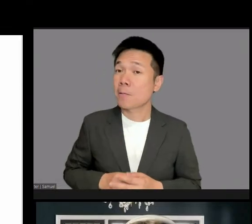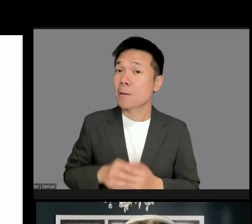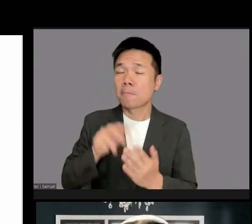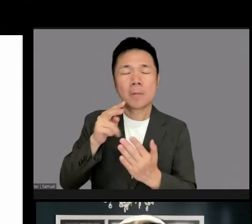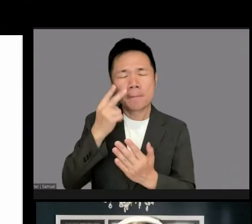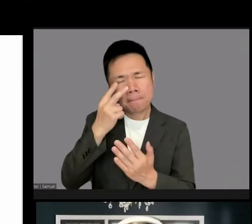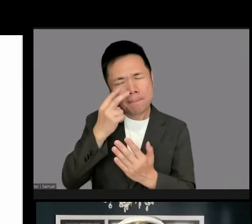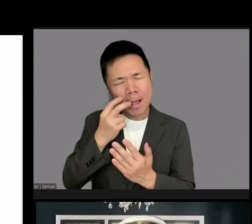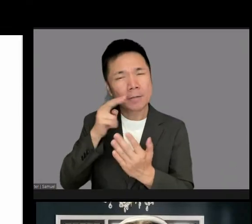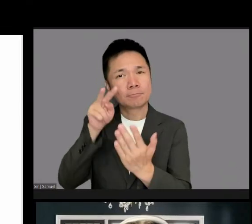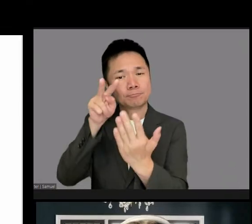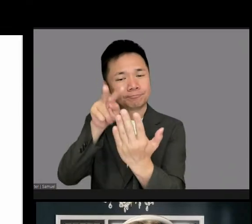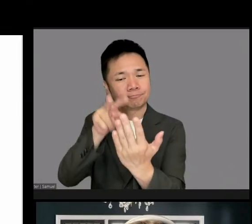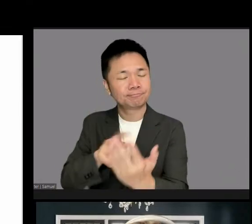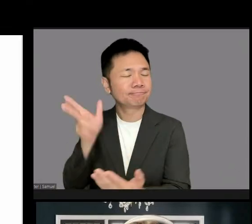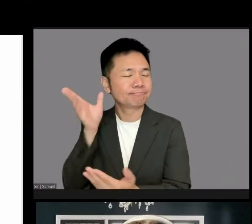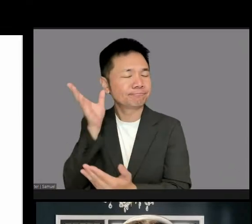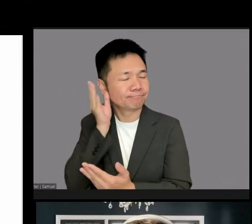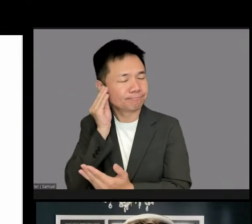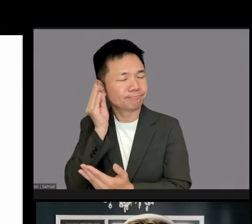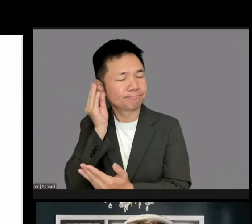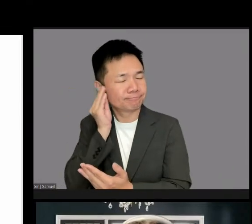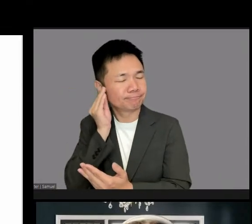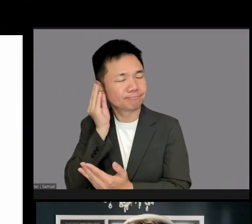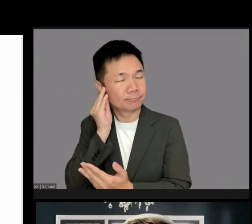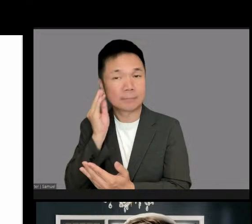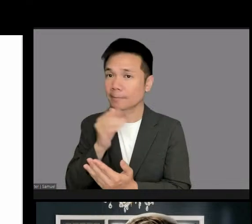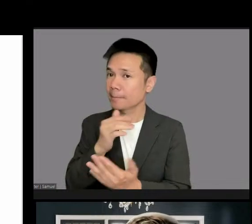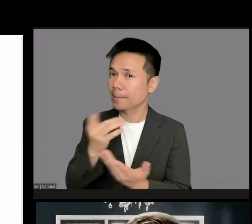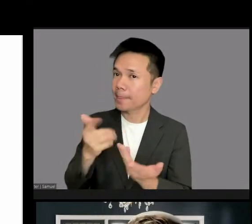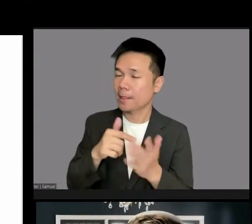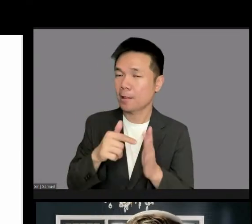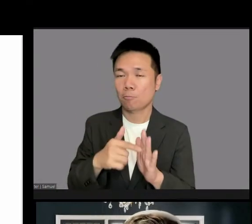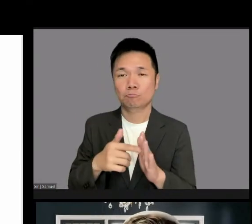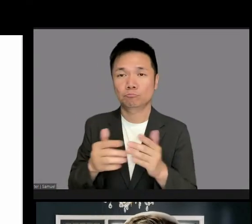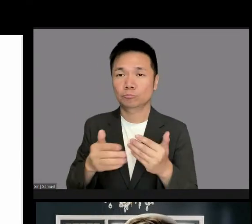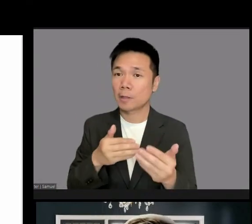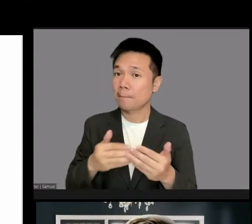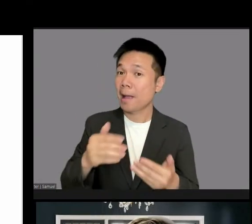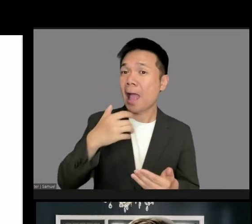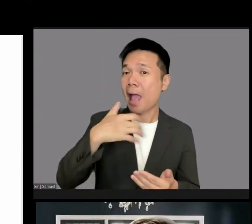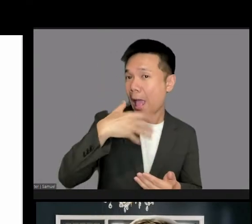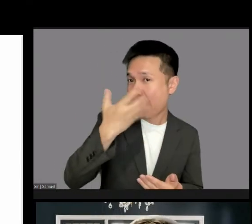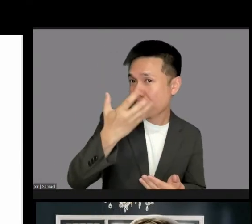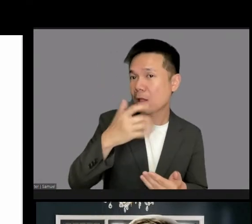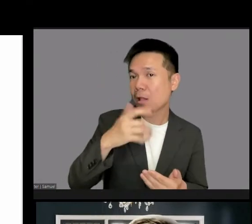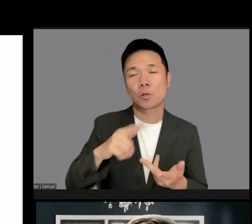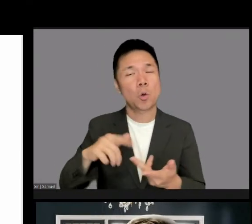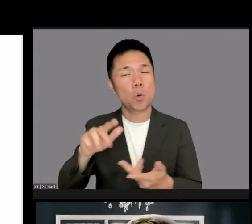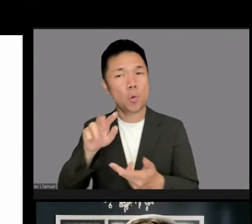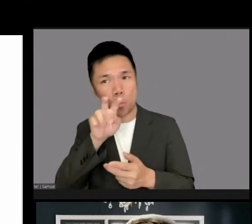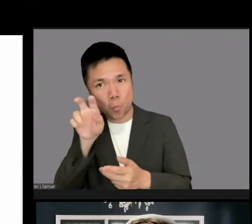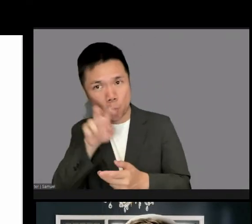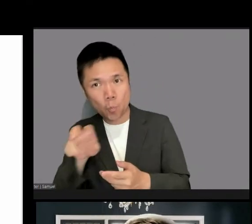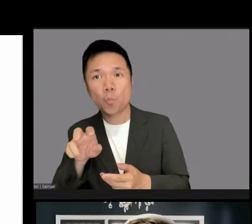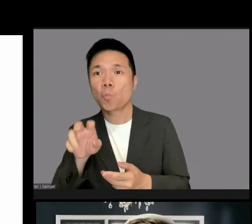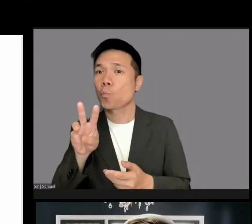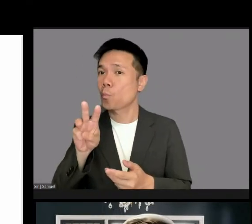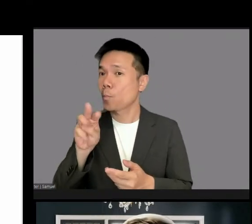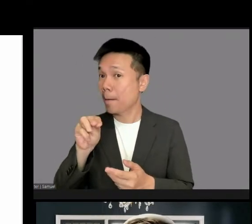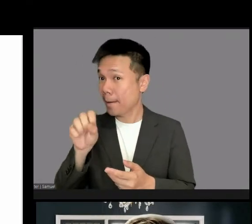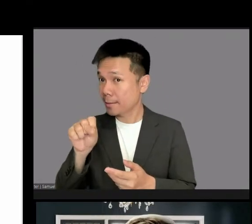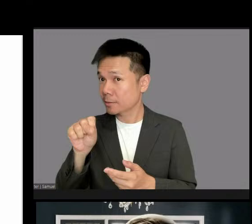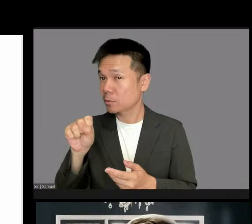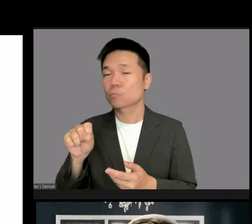their device, their Windows device, their Mac device, or their mobile device, are they able to understand what's on